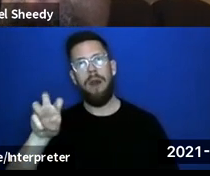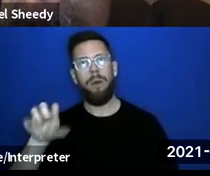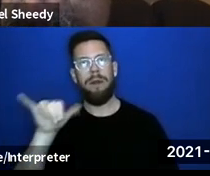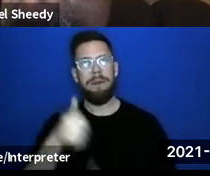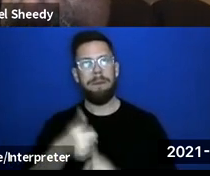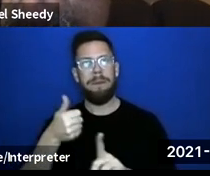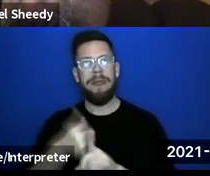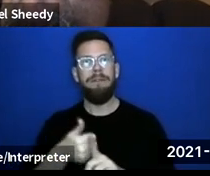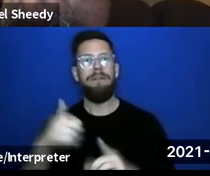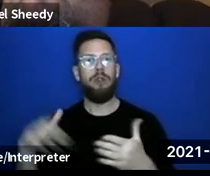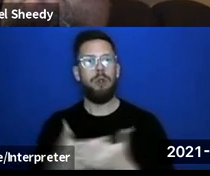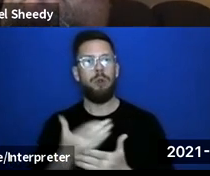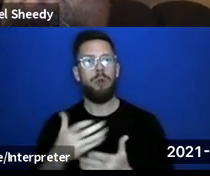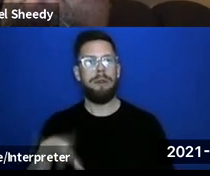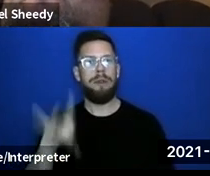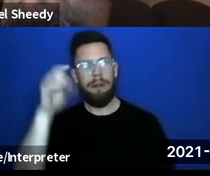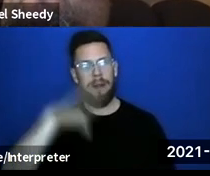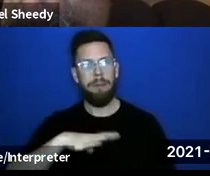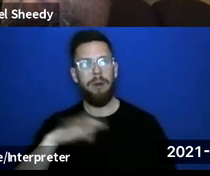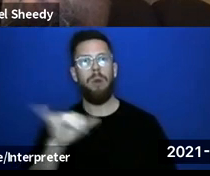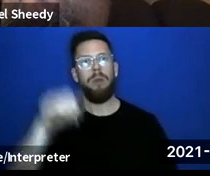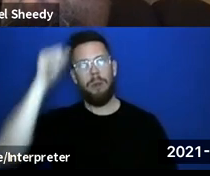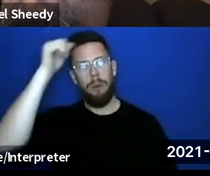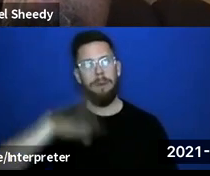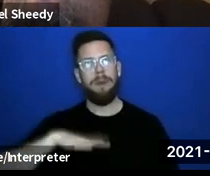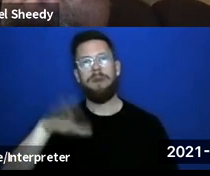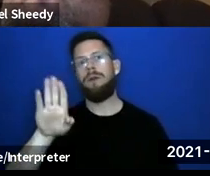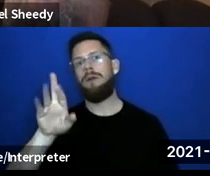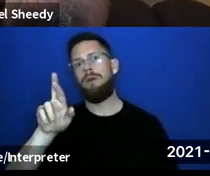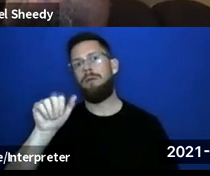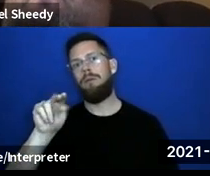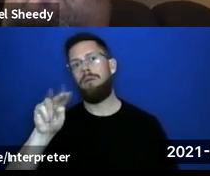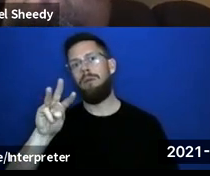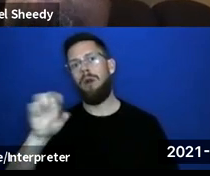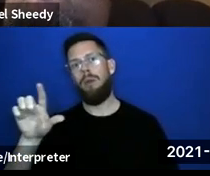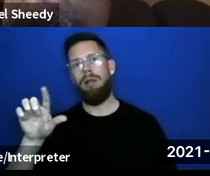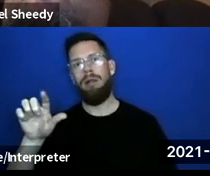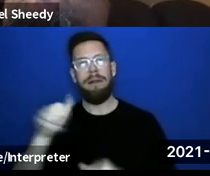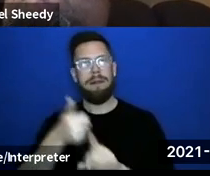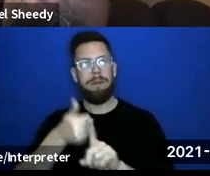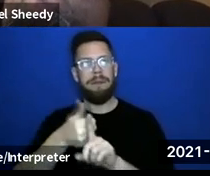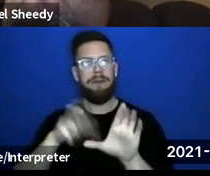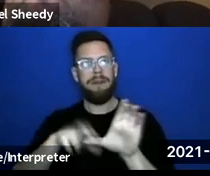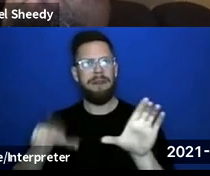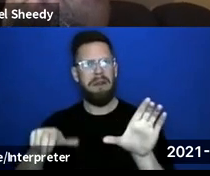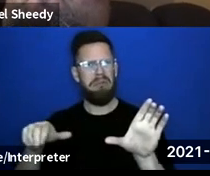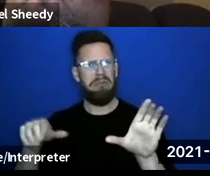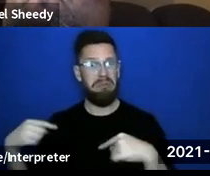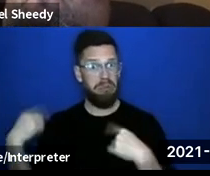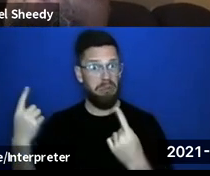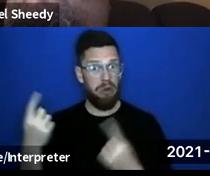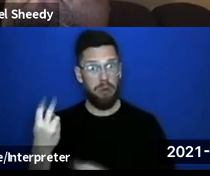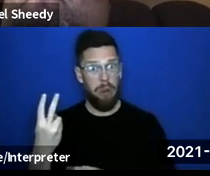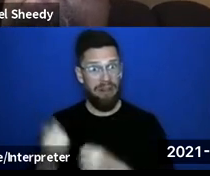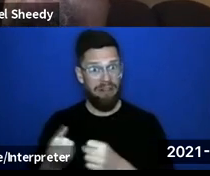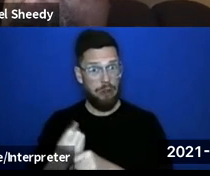I want to also thank Mr. Bramwell for his service. He stepped down from the selectman after some years. I want to say it's 12 years because I think he and I are in the